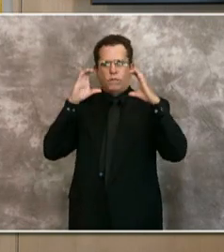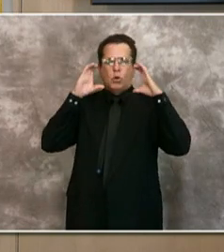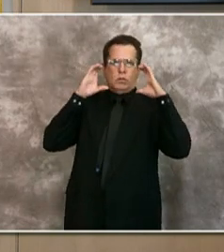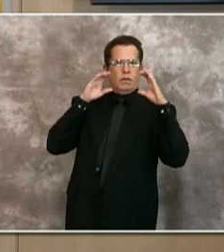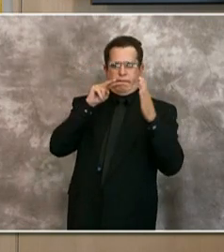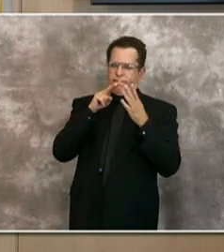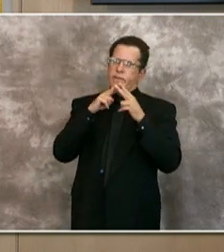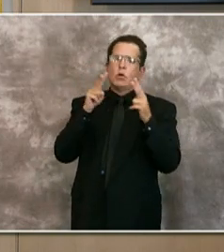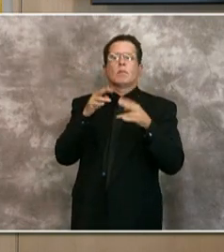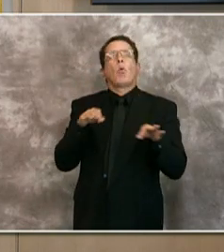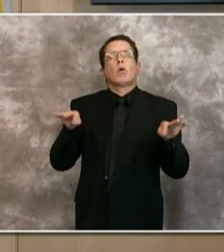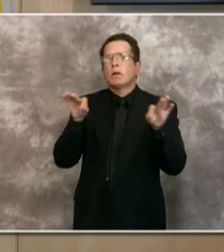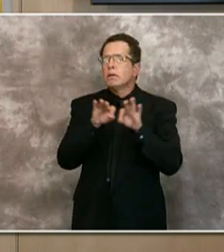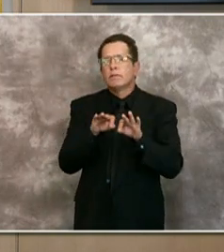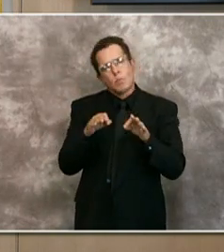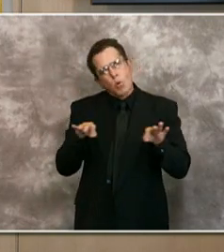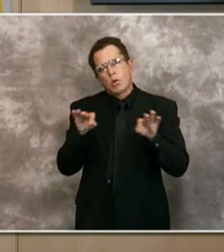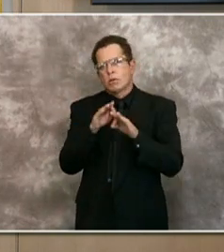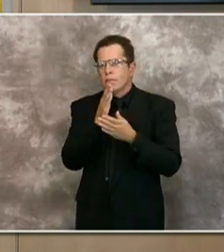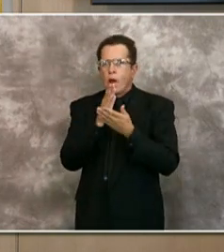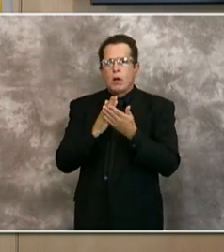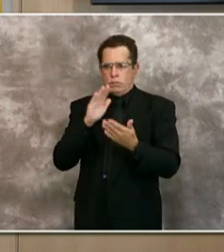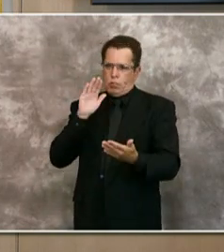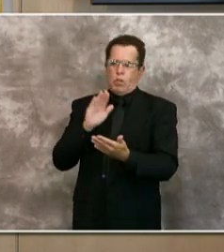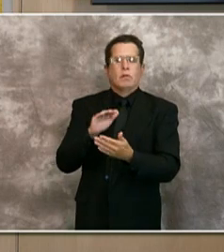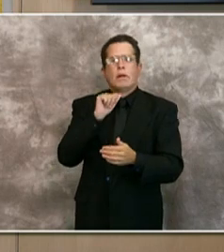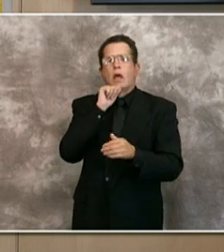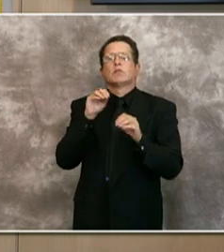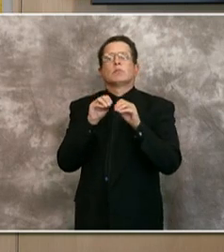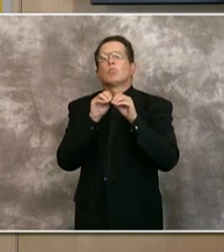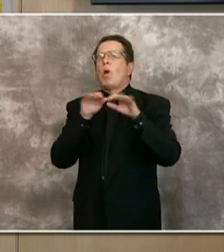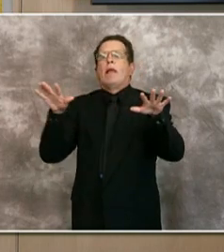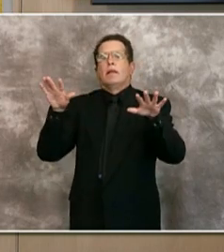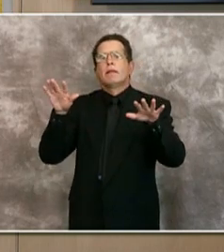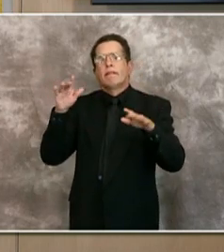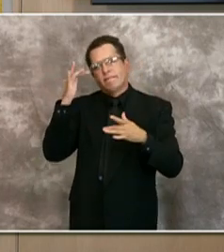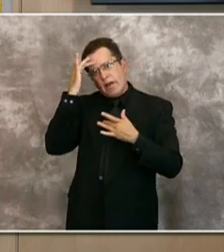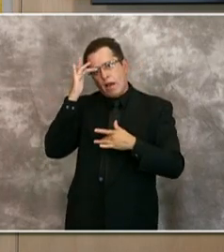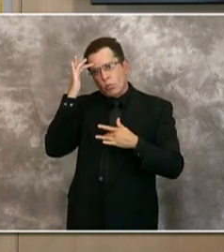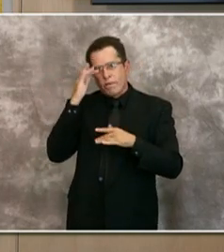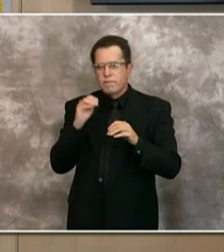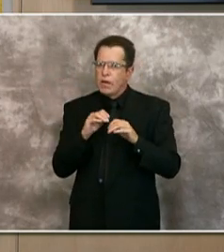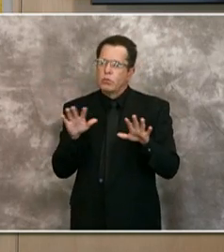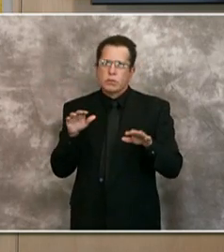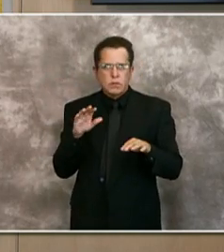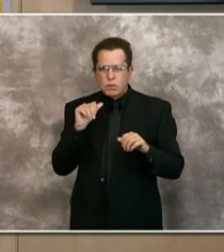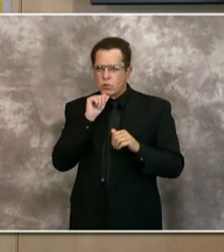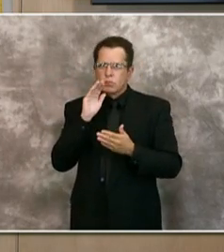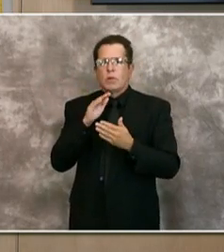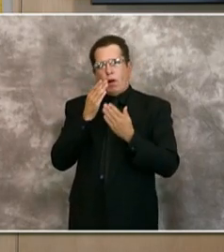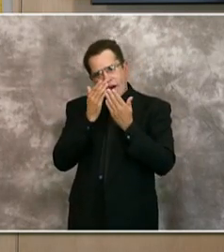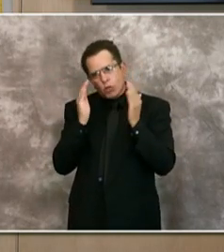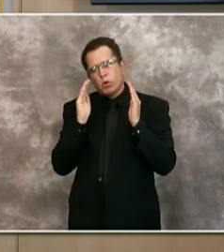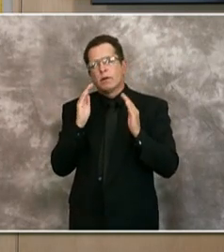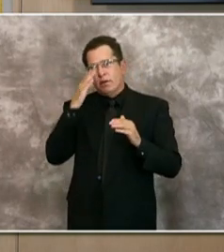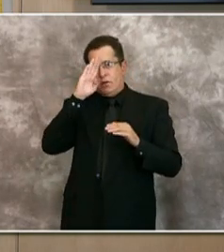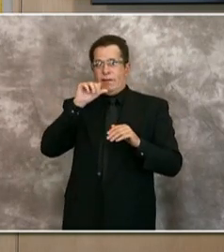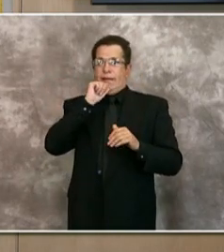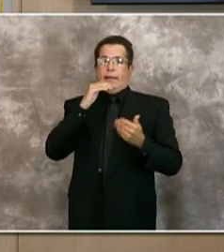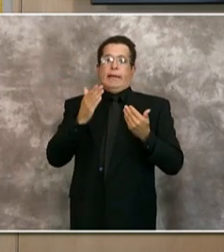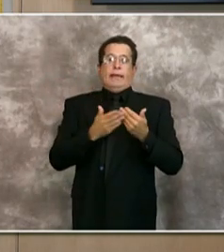a vital and critical component of slowing the spread of coronavirus. And so while it is inconvenient, it is